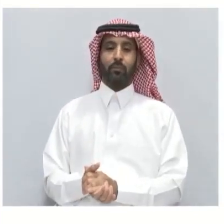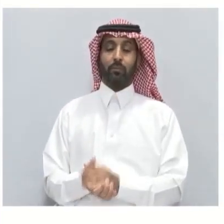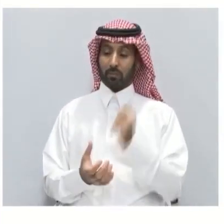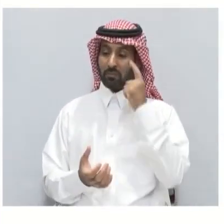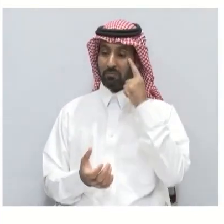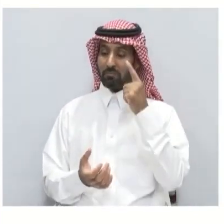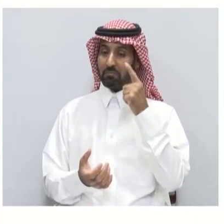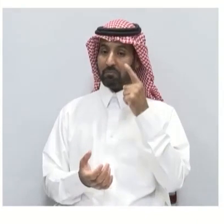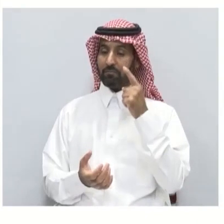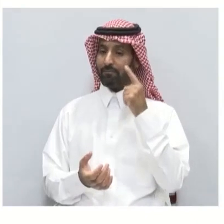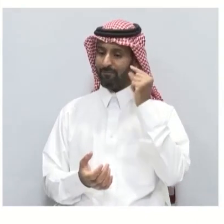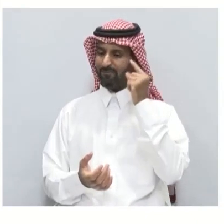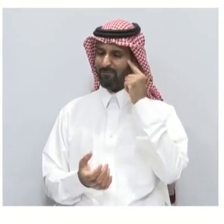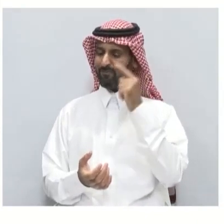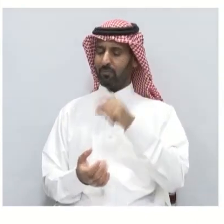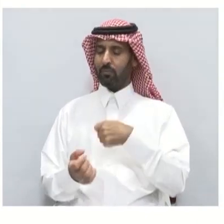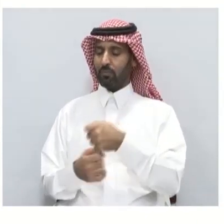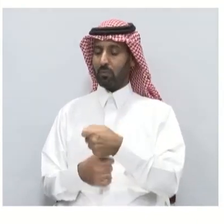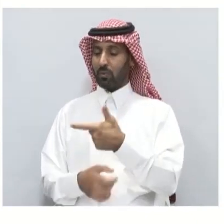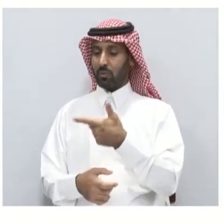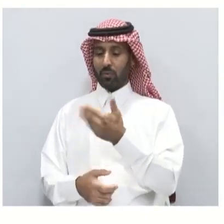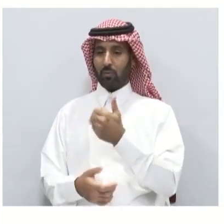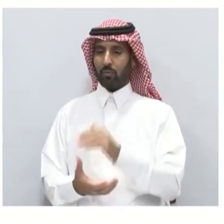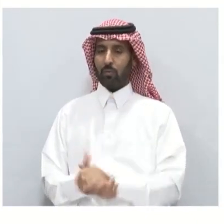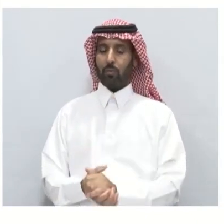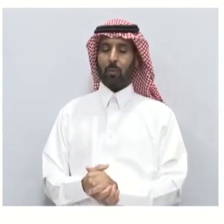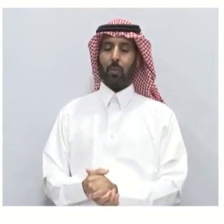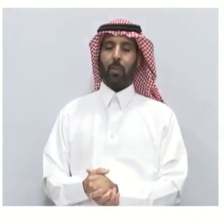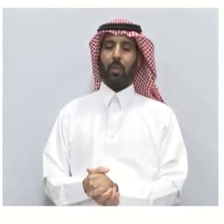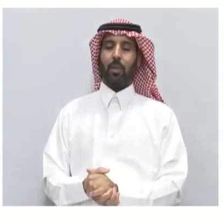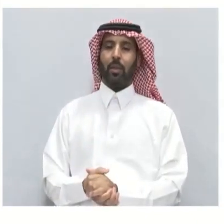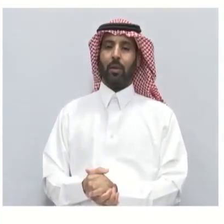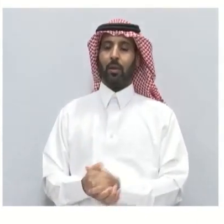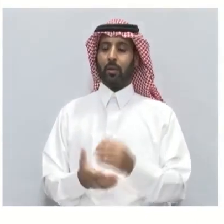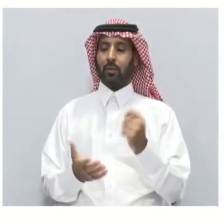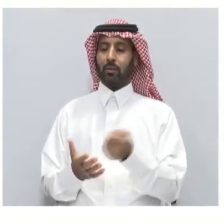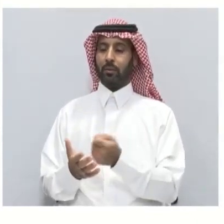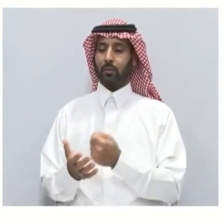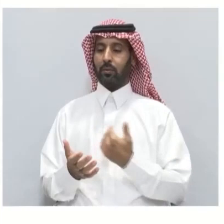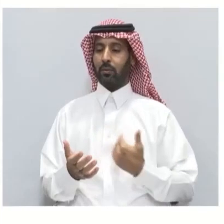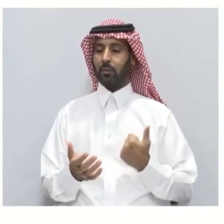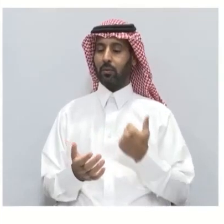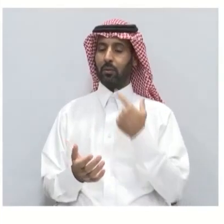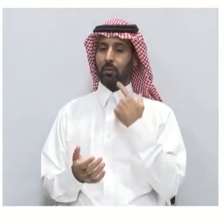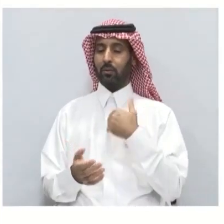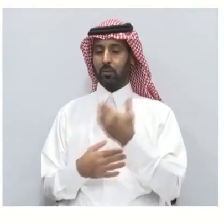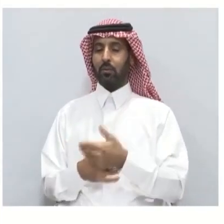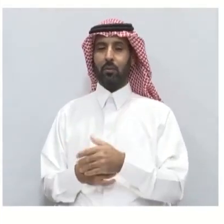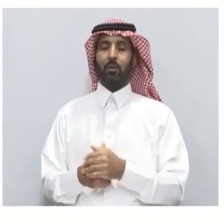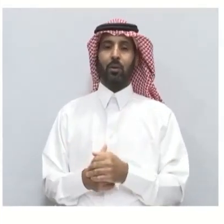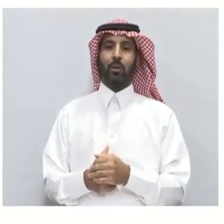he didn't buy any expensive things. He just bought regular